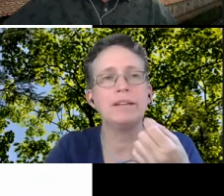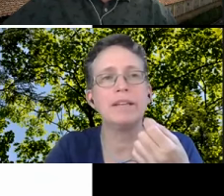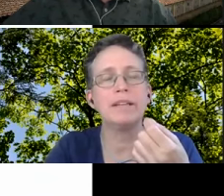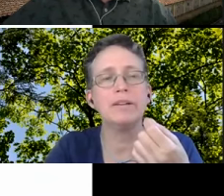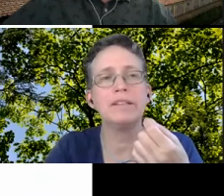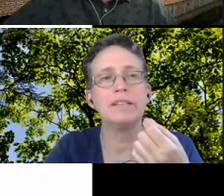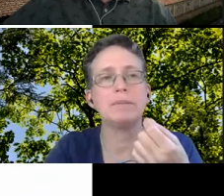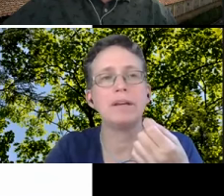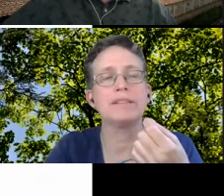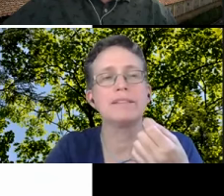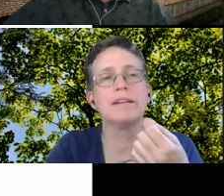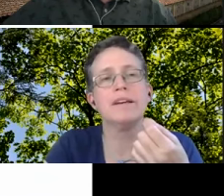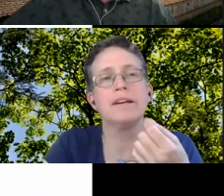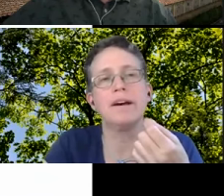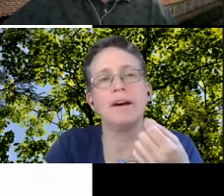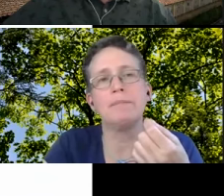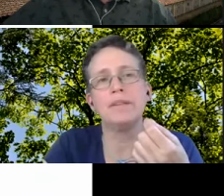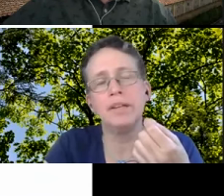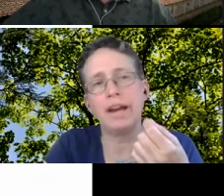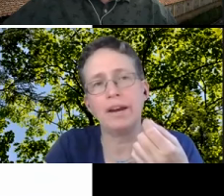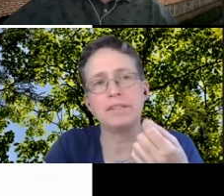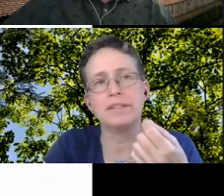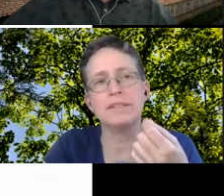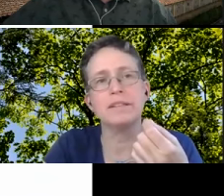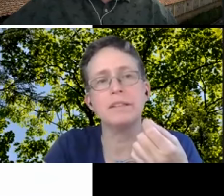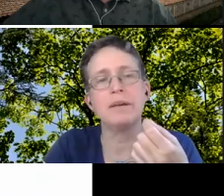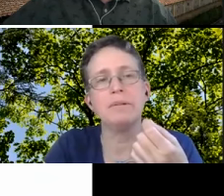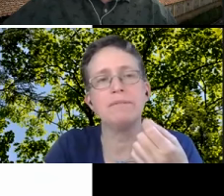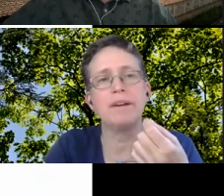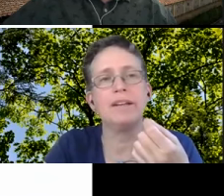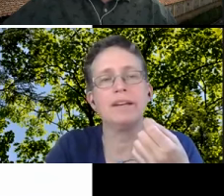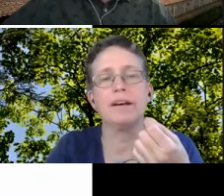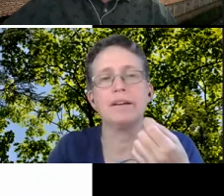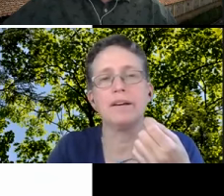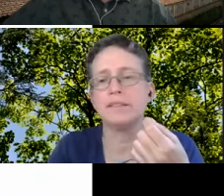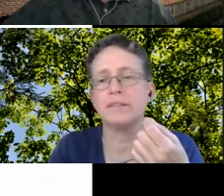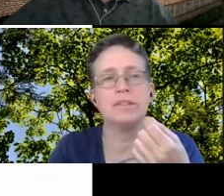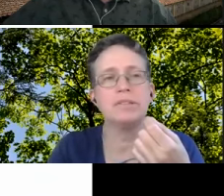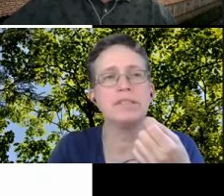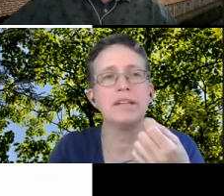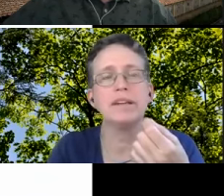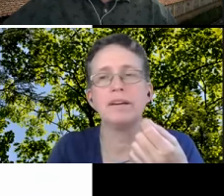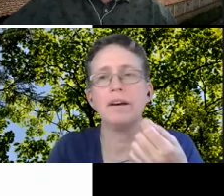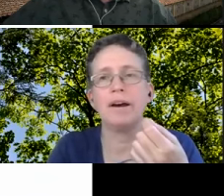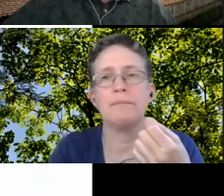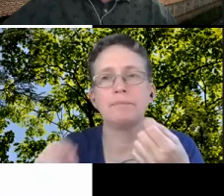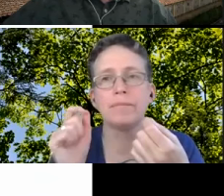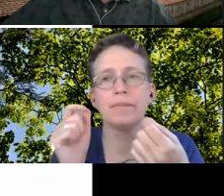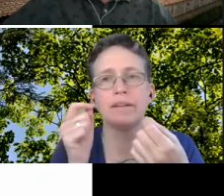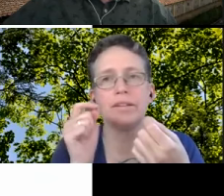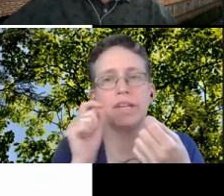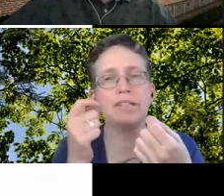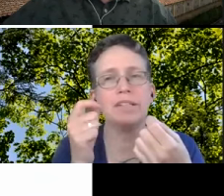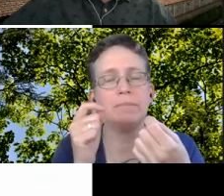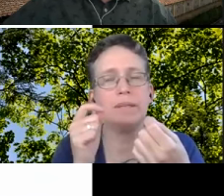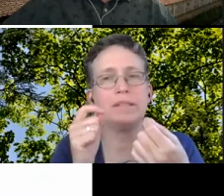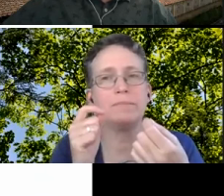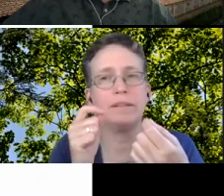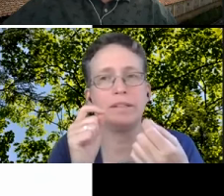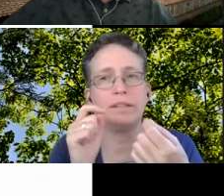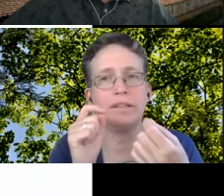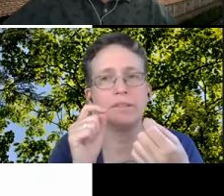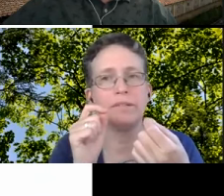they looked at these plants near houses, they were finding a sort of interesting change in the